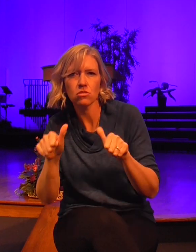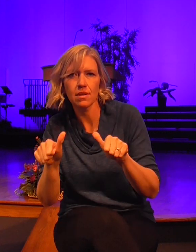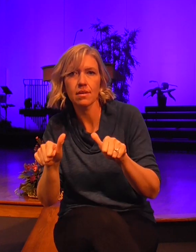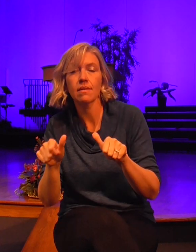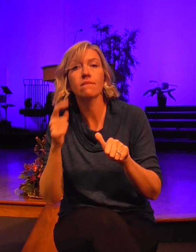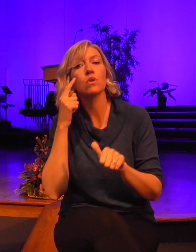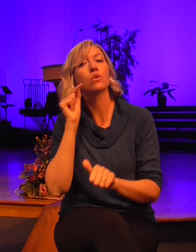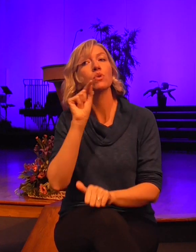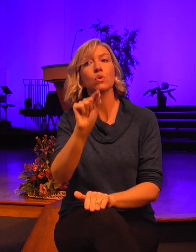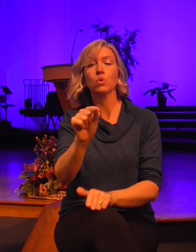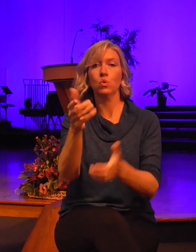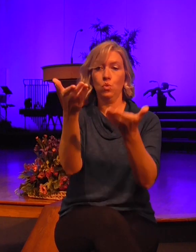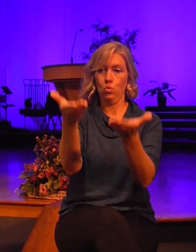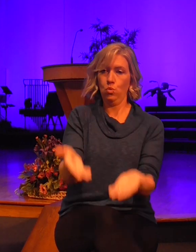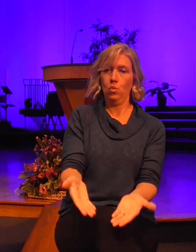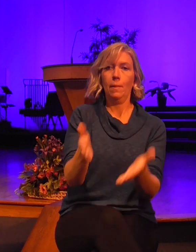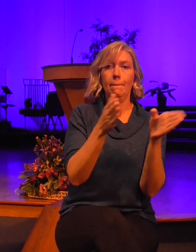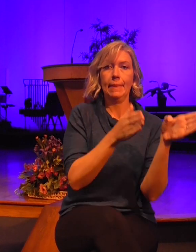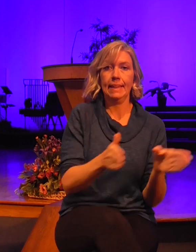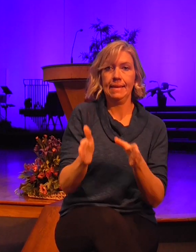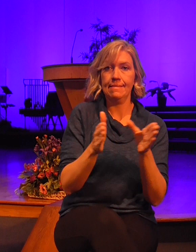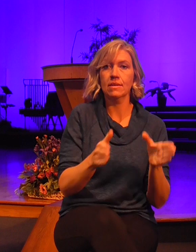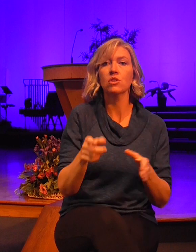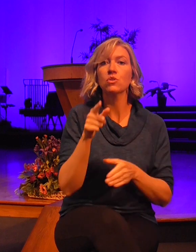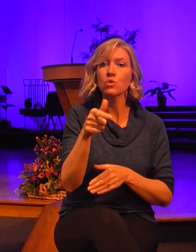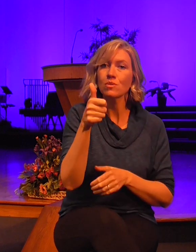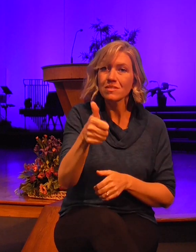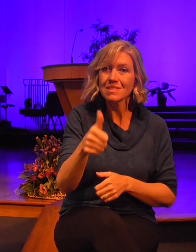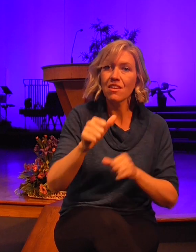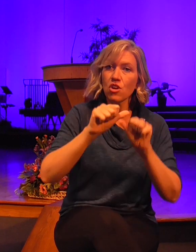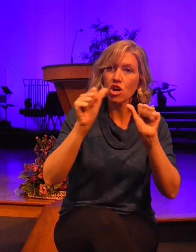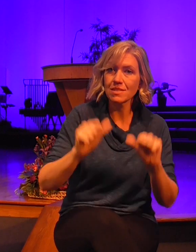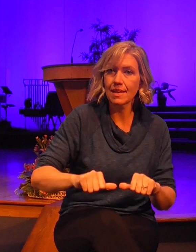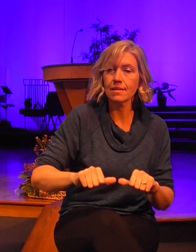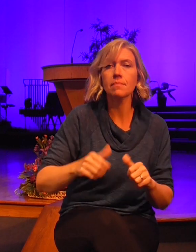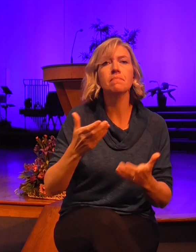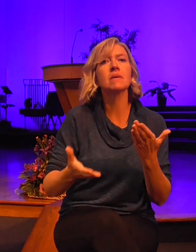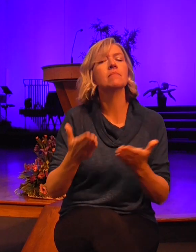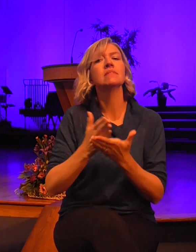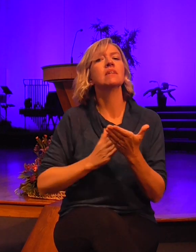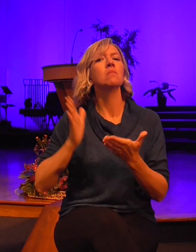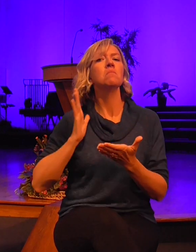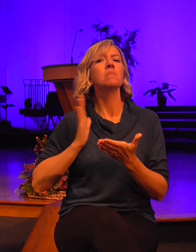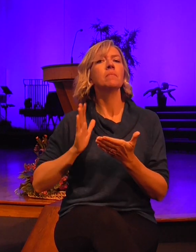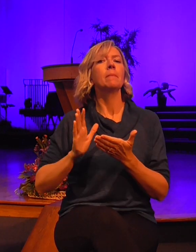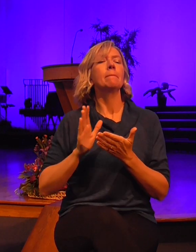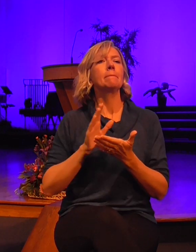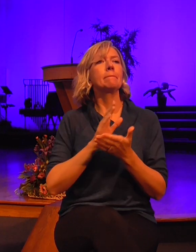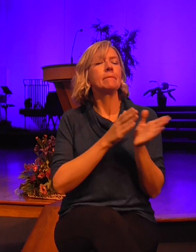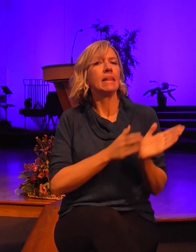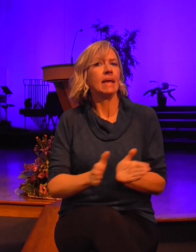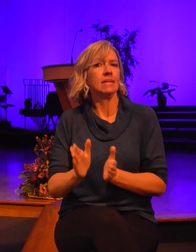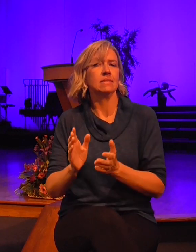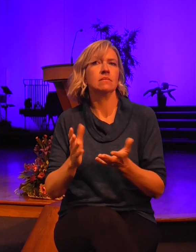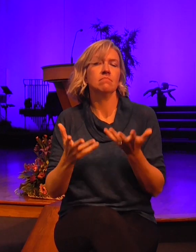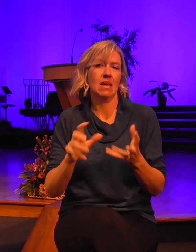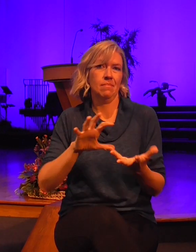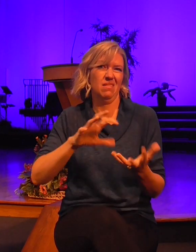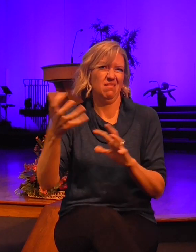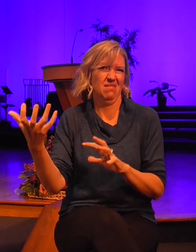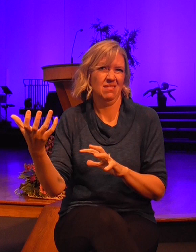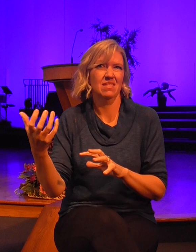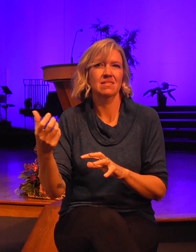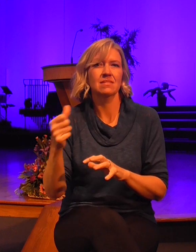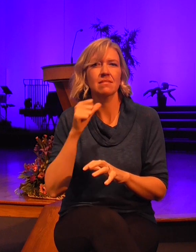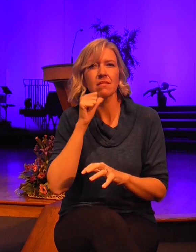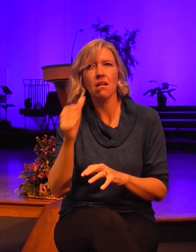to plan. You are your own architect, but some of the plans you have drawn in the past may have resulted in some structures of experience which have